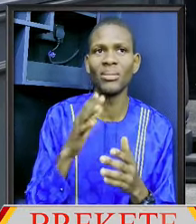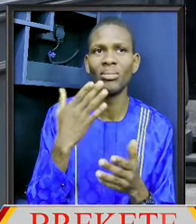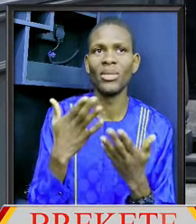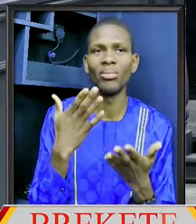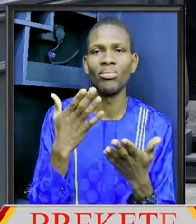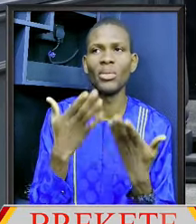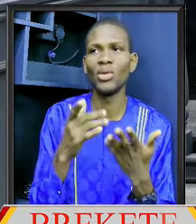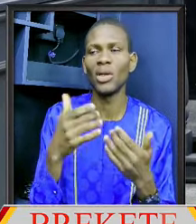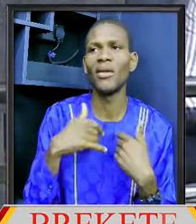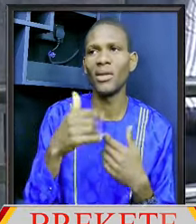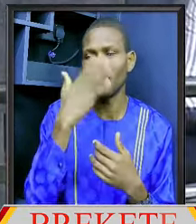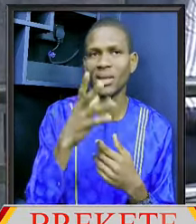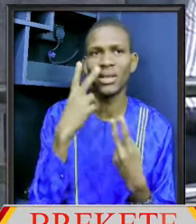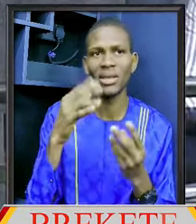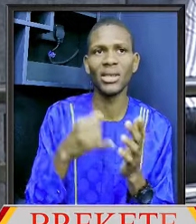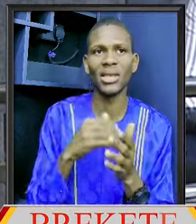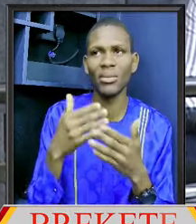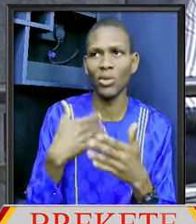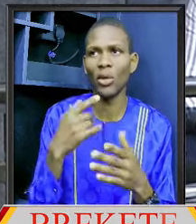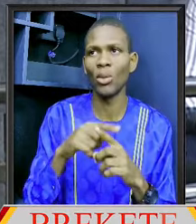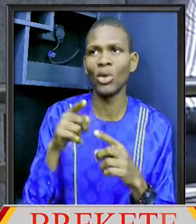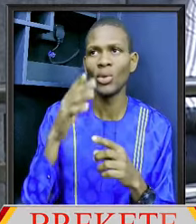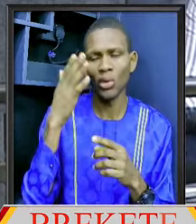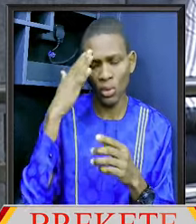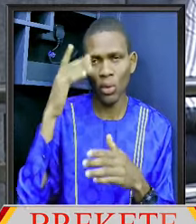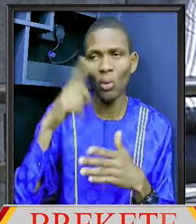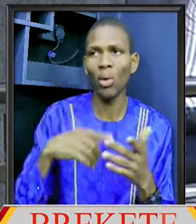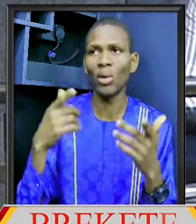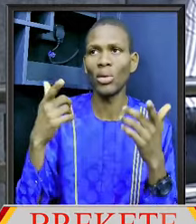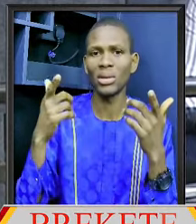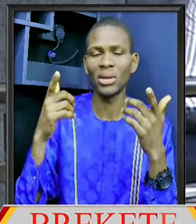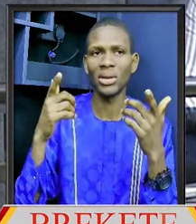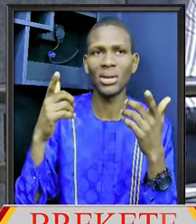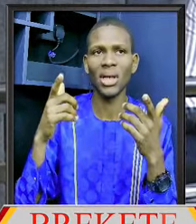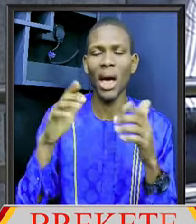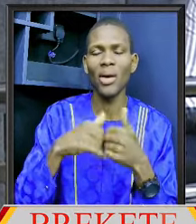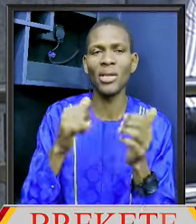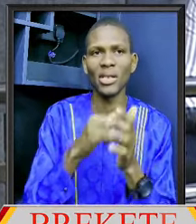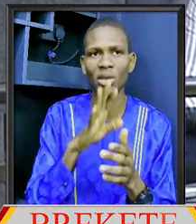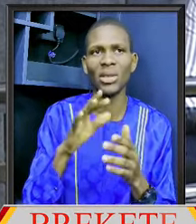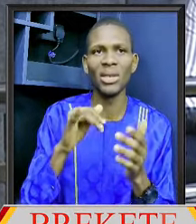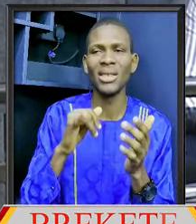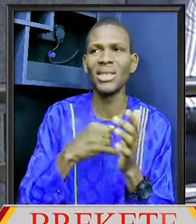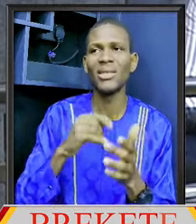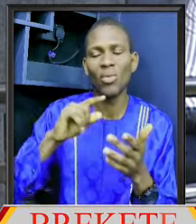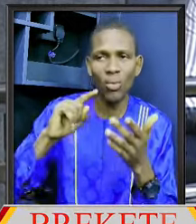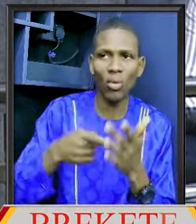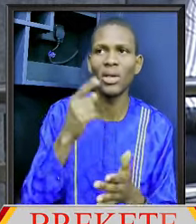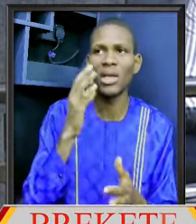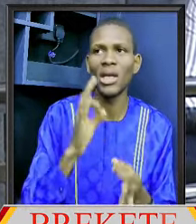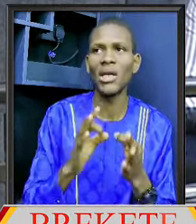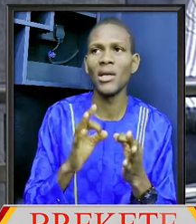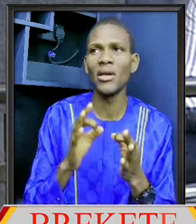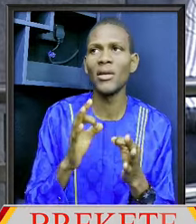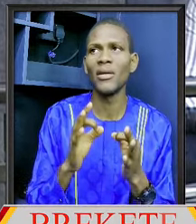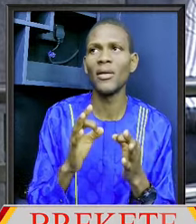see him, but at least you will know how it be. Now, once. And you don't